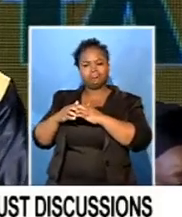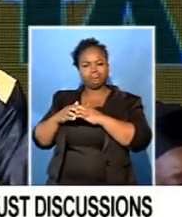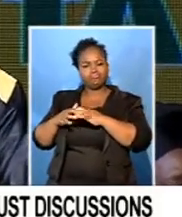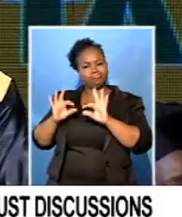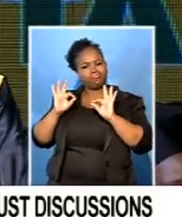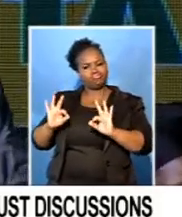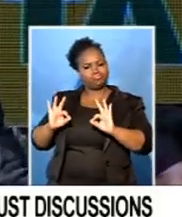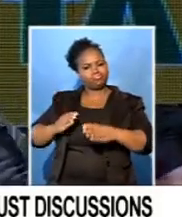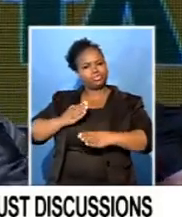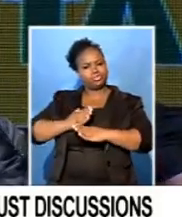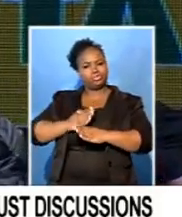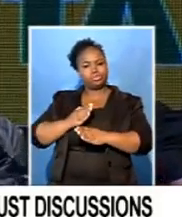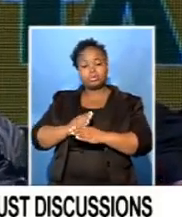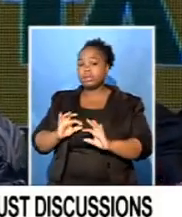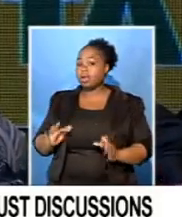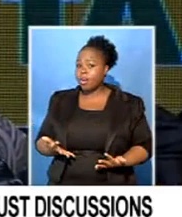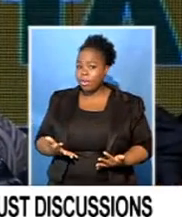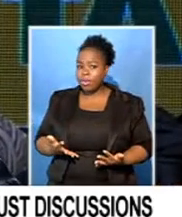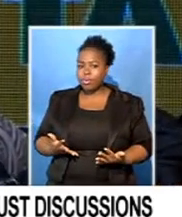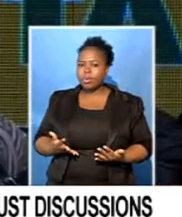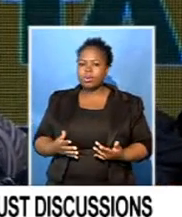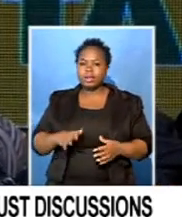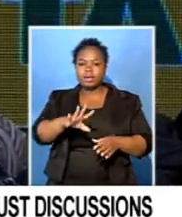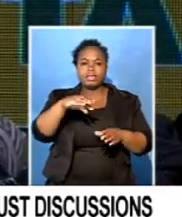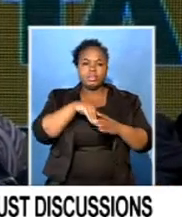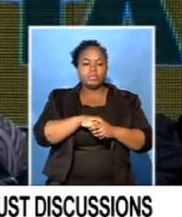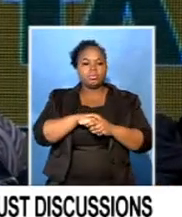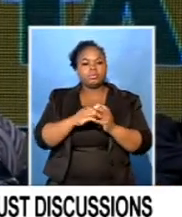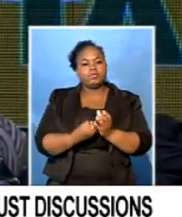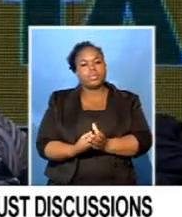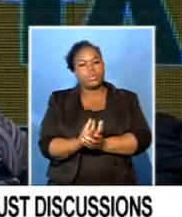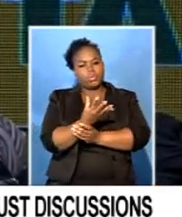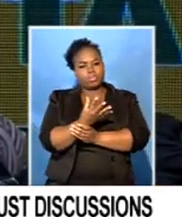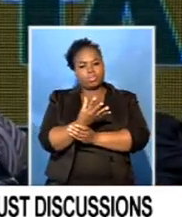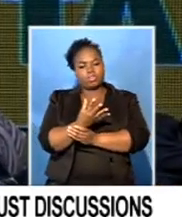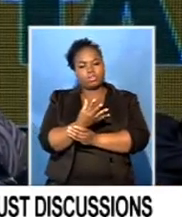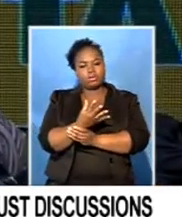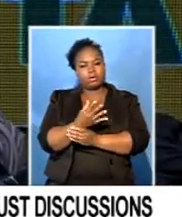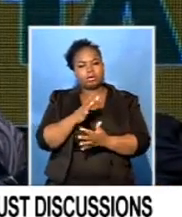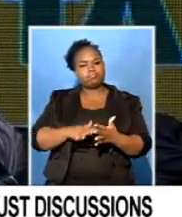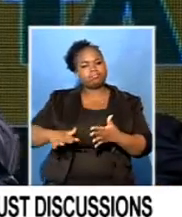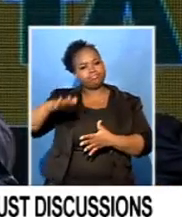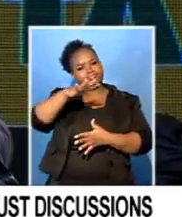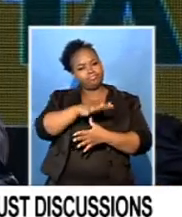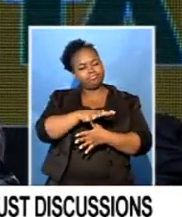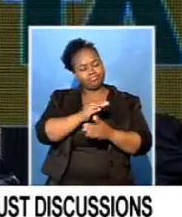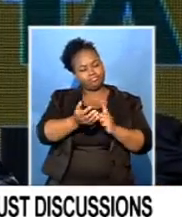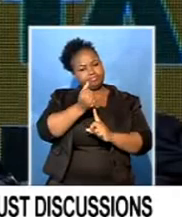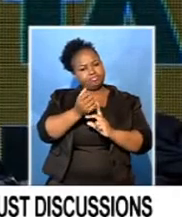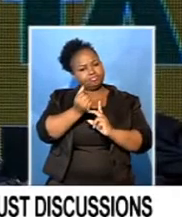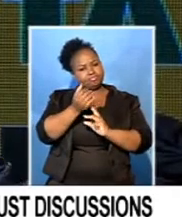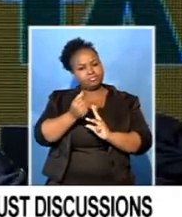decent jobs through inclusive growth as a key strategic outcome.